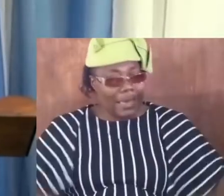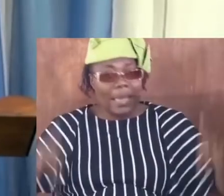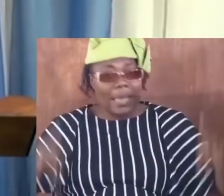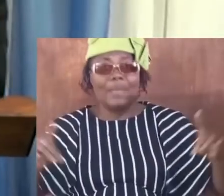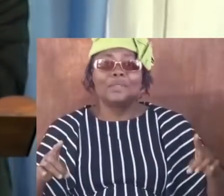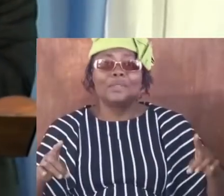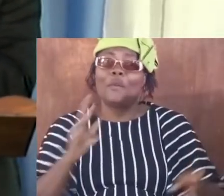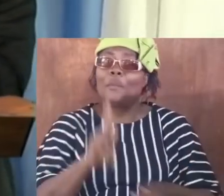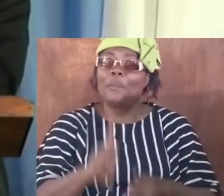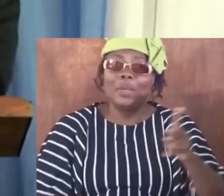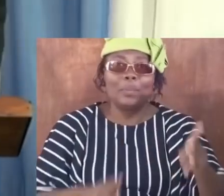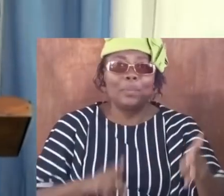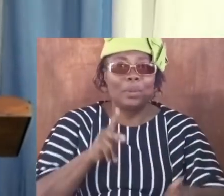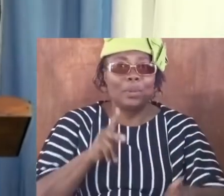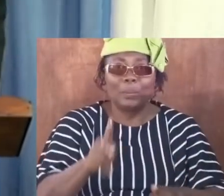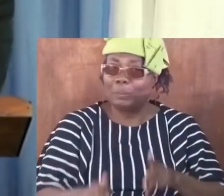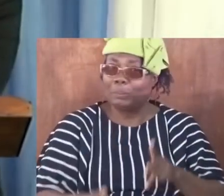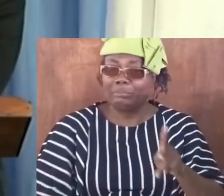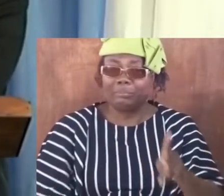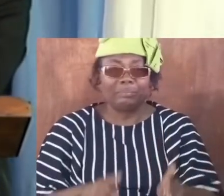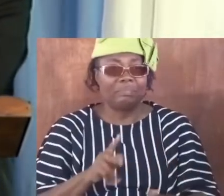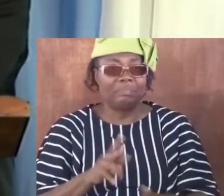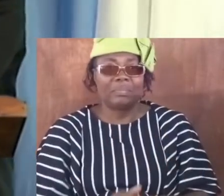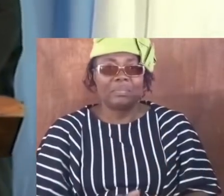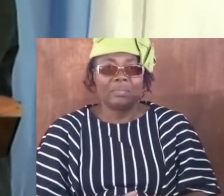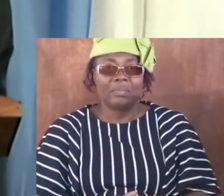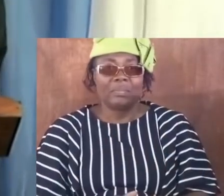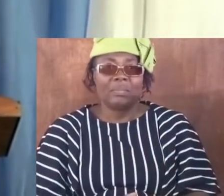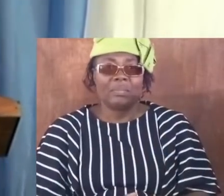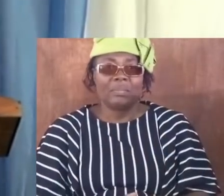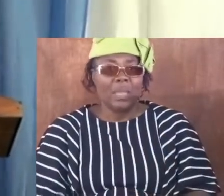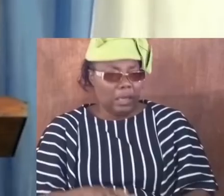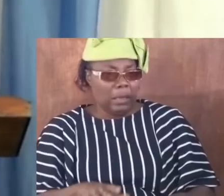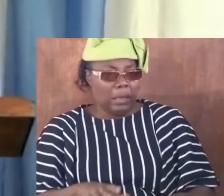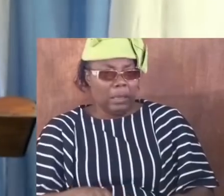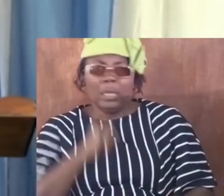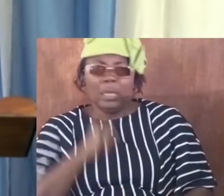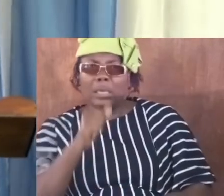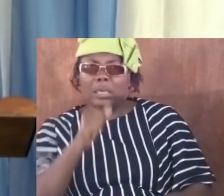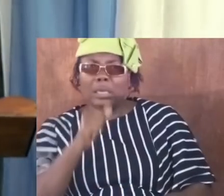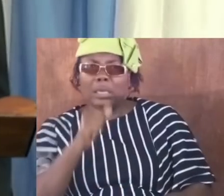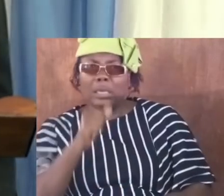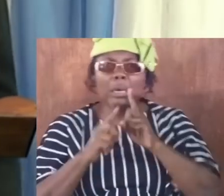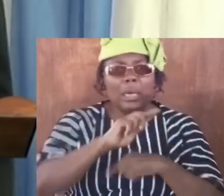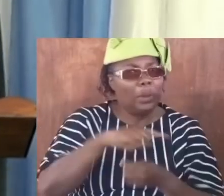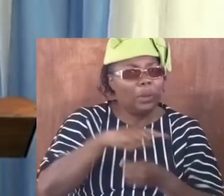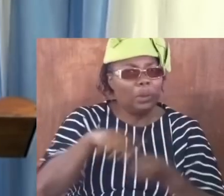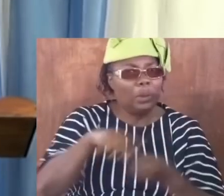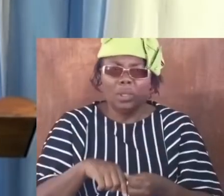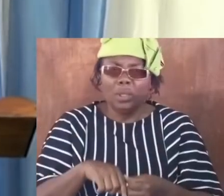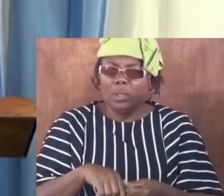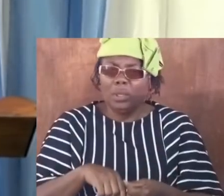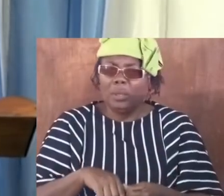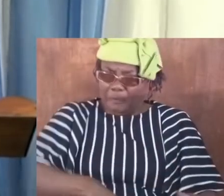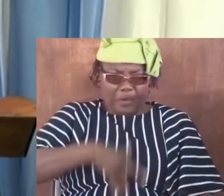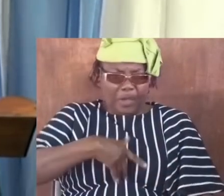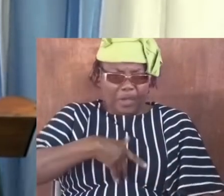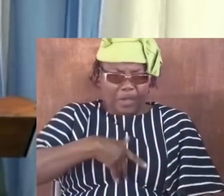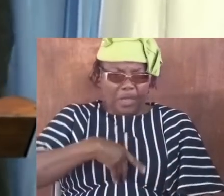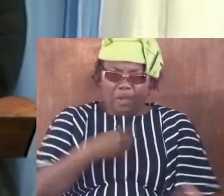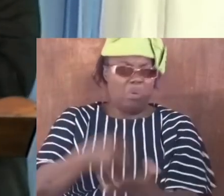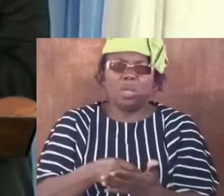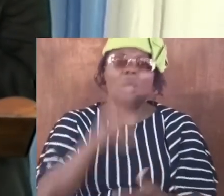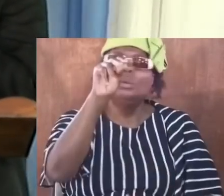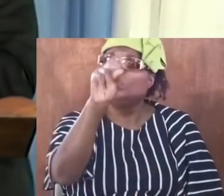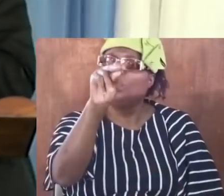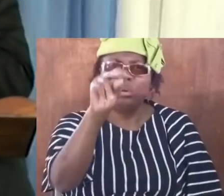individuals. And I'm not talking about, I feel that you're going to get wealthy. Because you know, we're not into this prosperity gospel thing like a